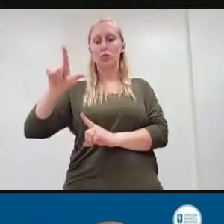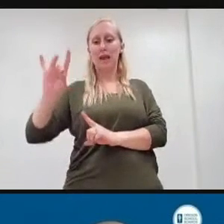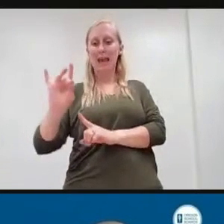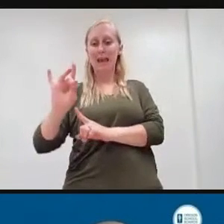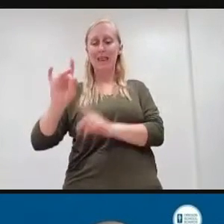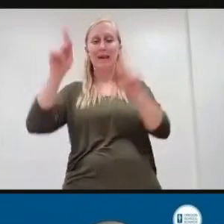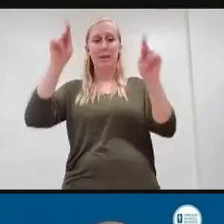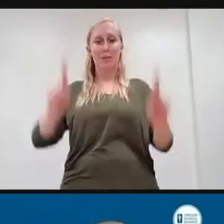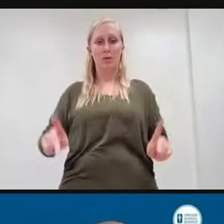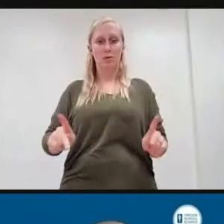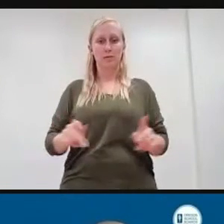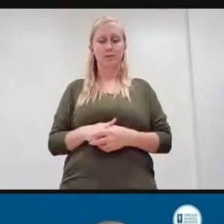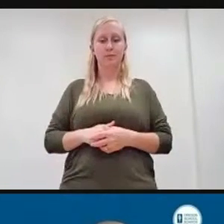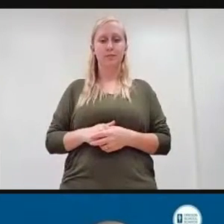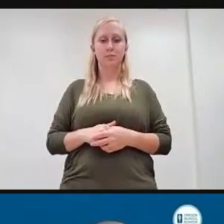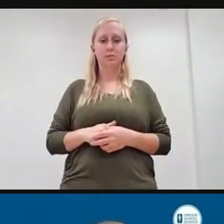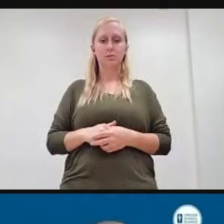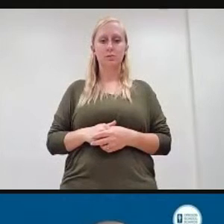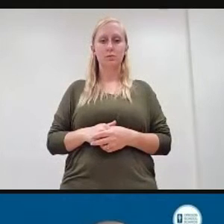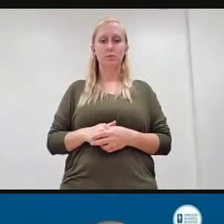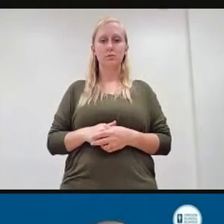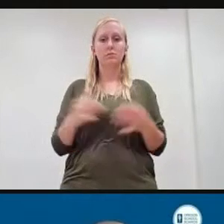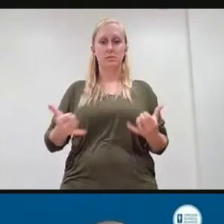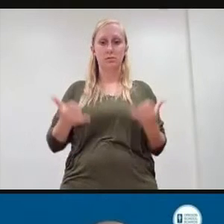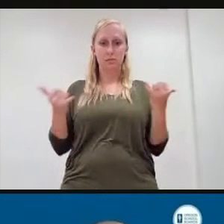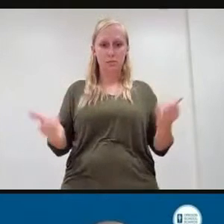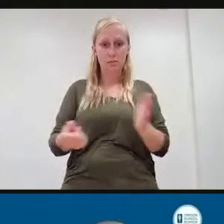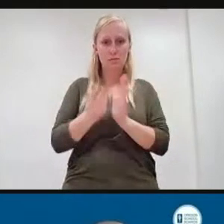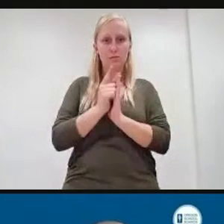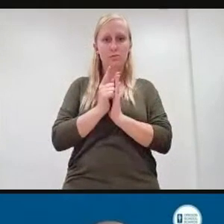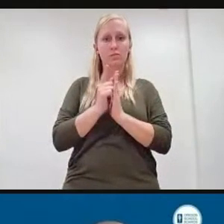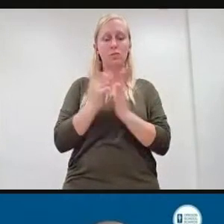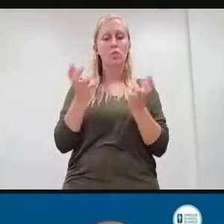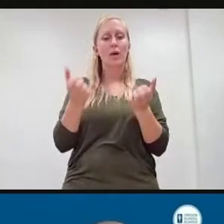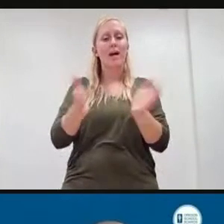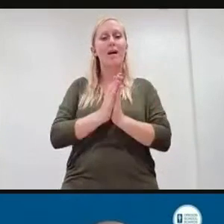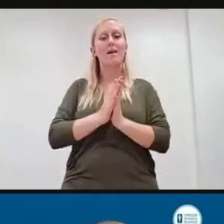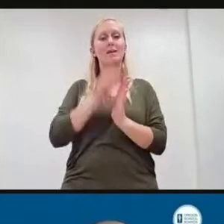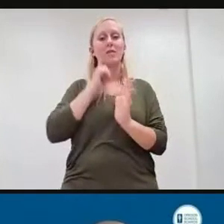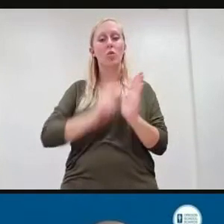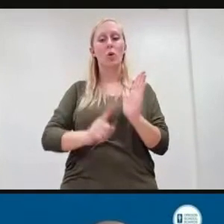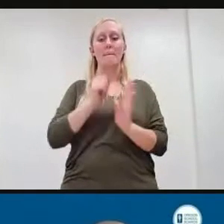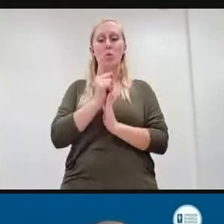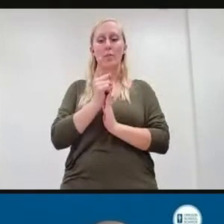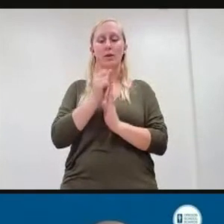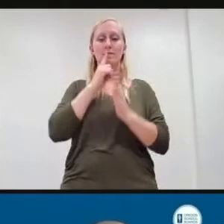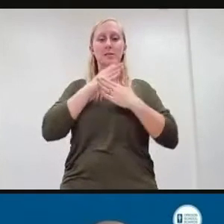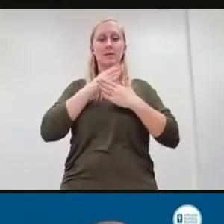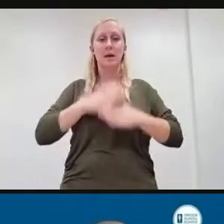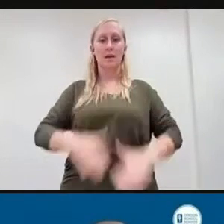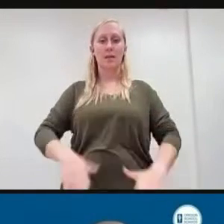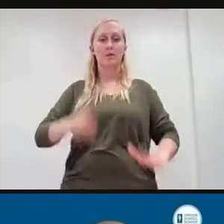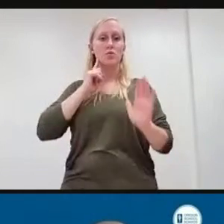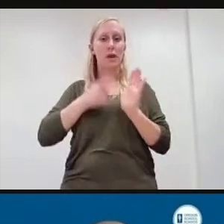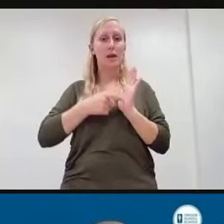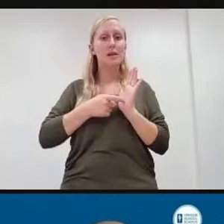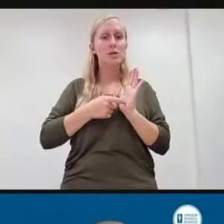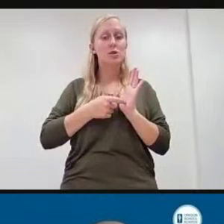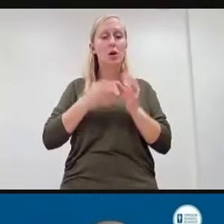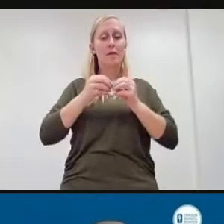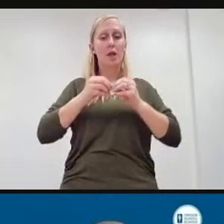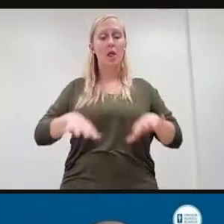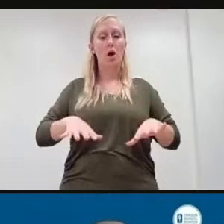person. Now at this moment, I'd like to ask for a moment of silence and recognition of the